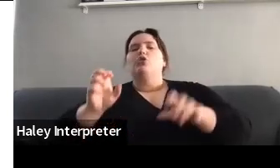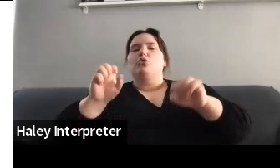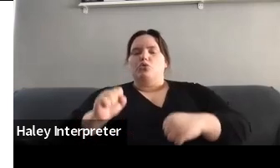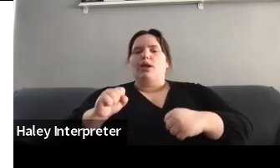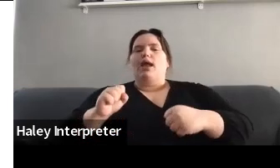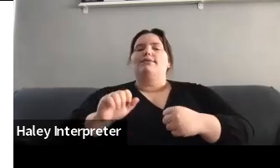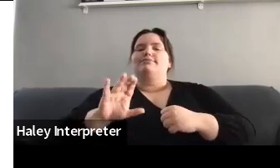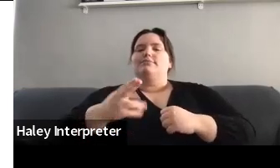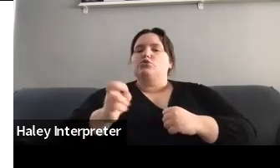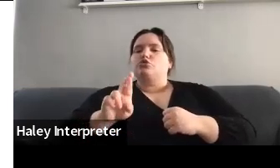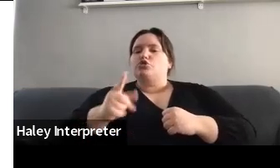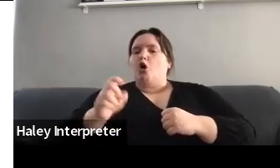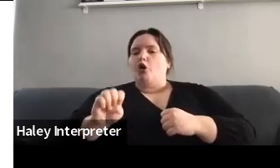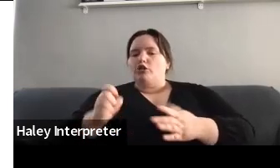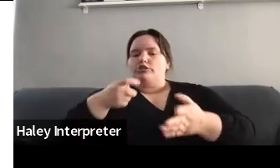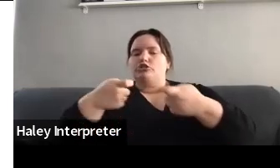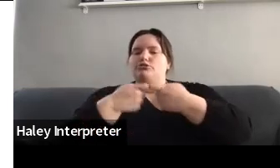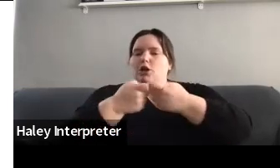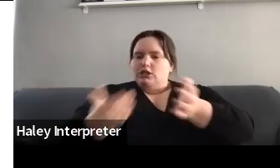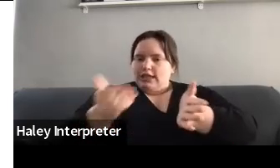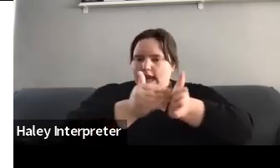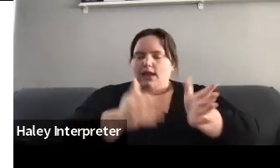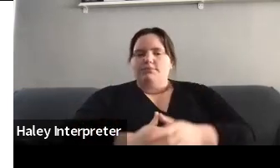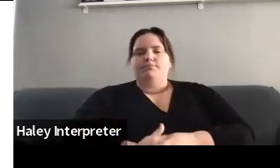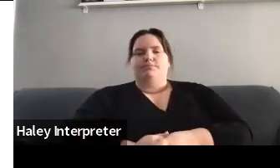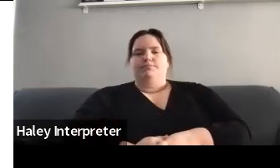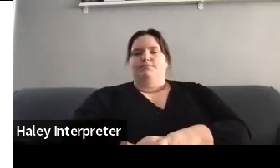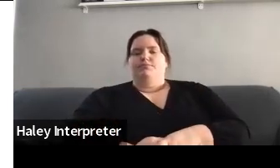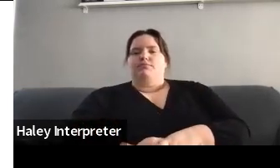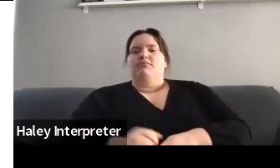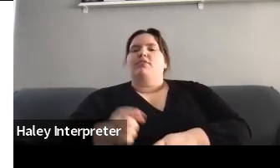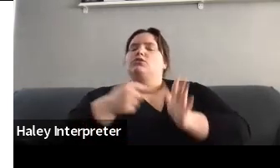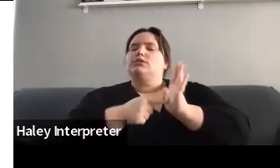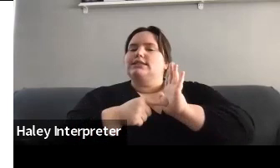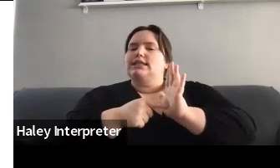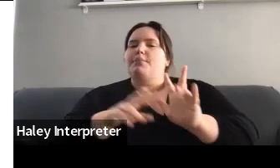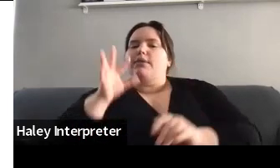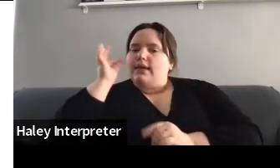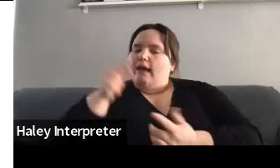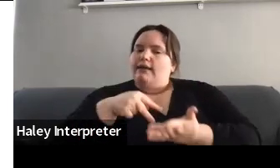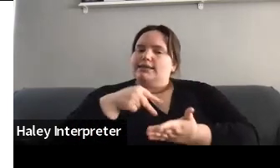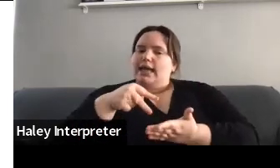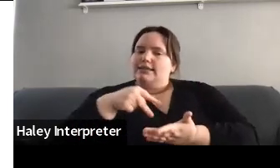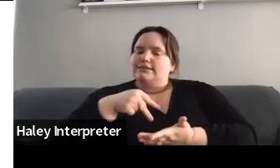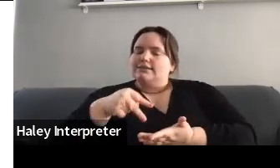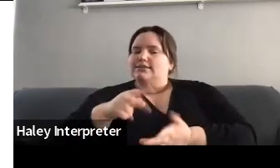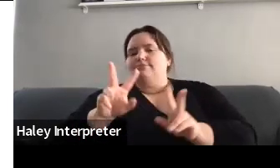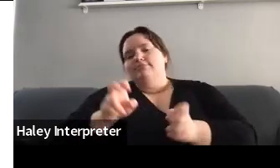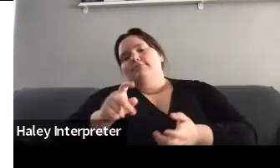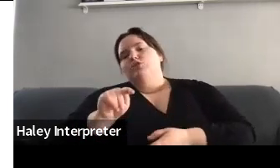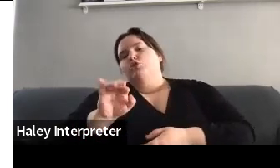picture of the automated cat dancer um, below the